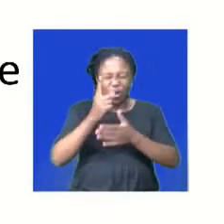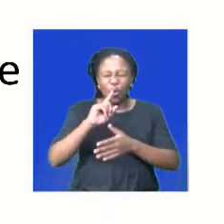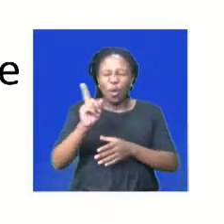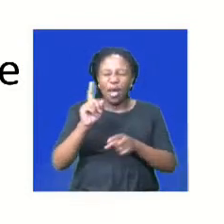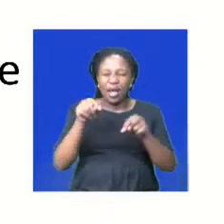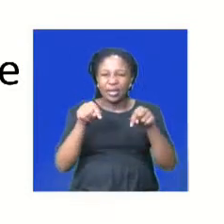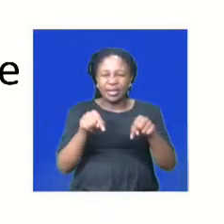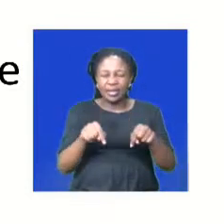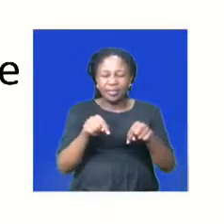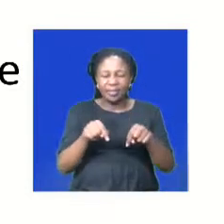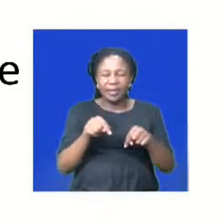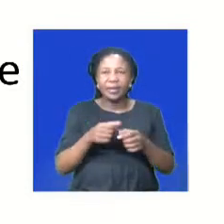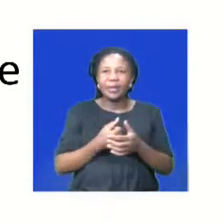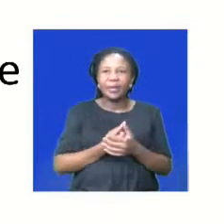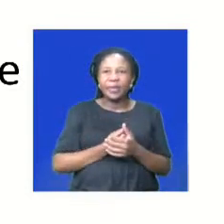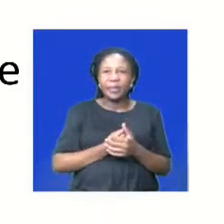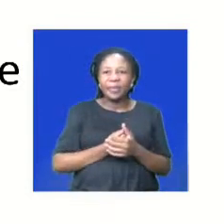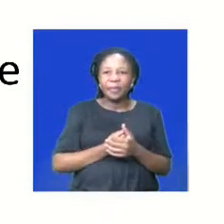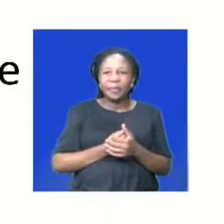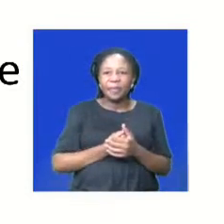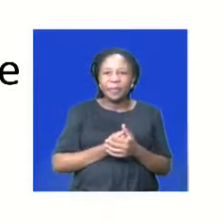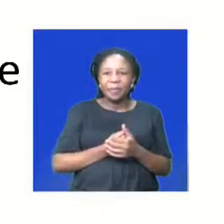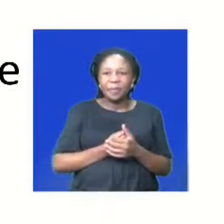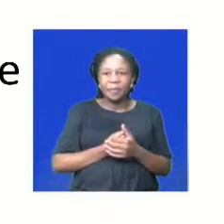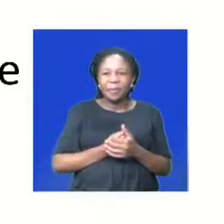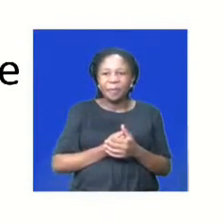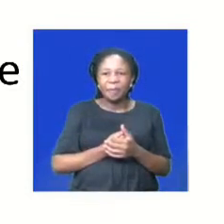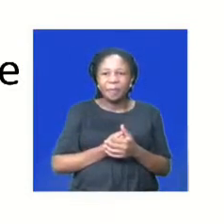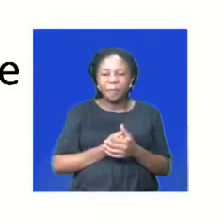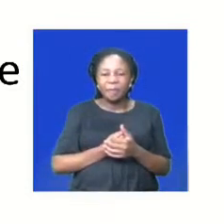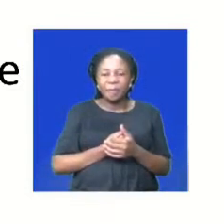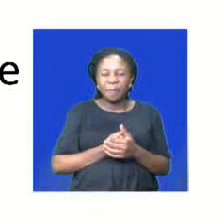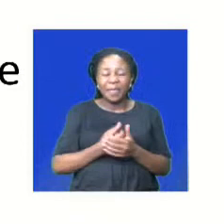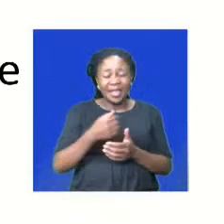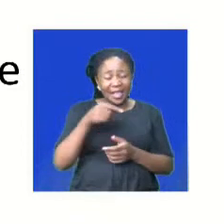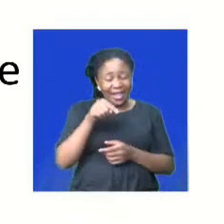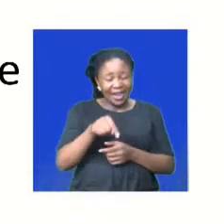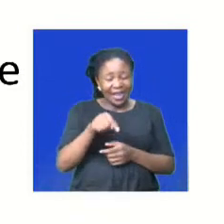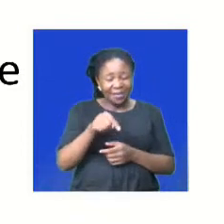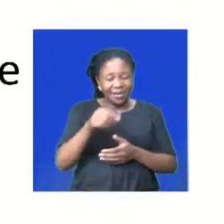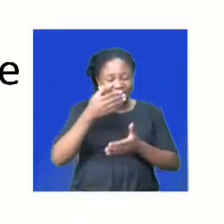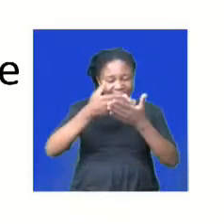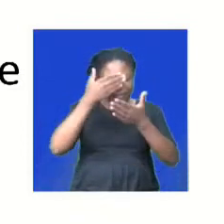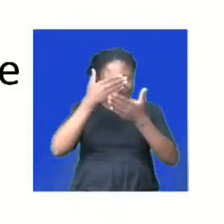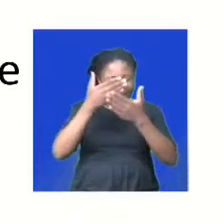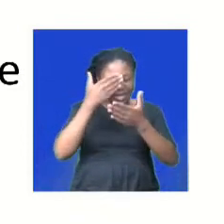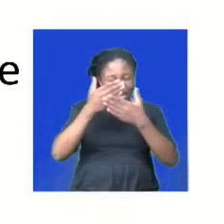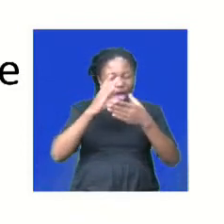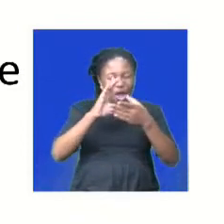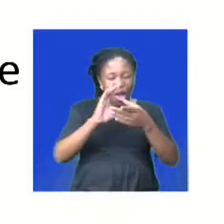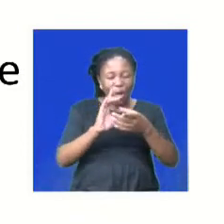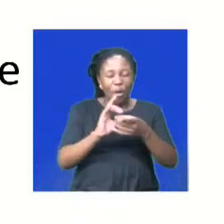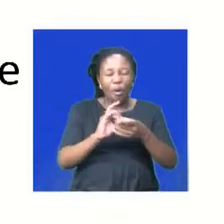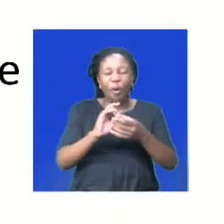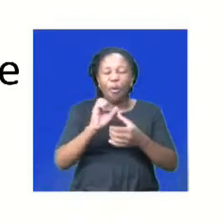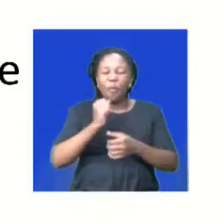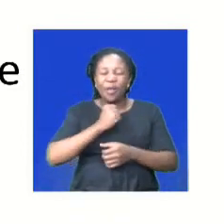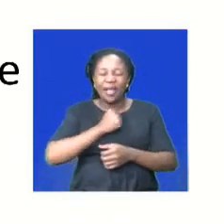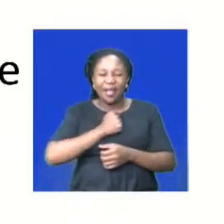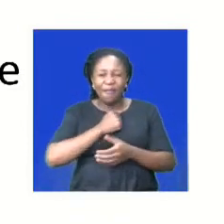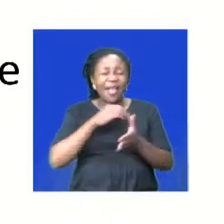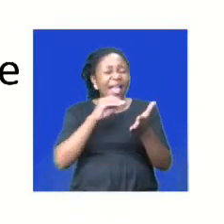In today's lesson, we have learned that our homes are found either in the